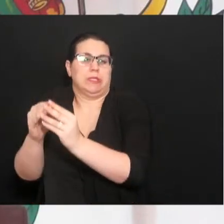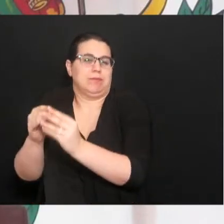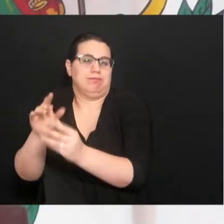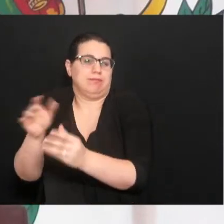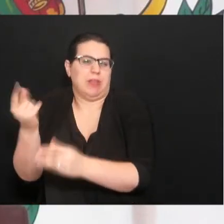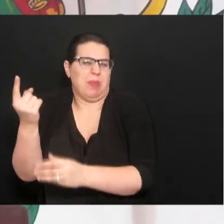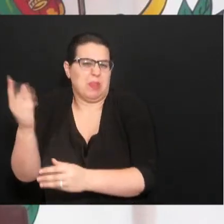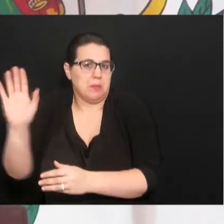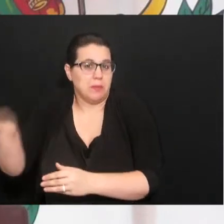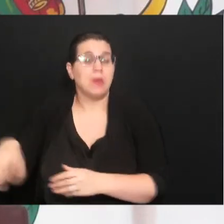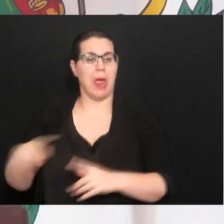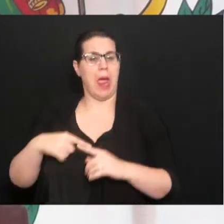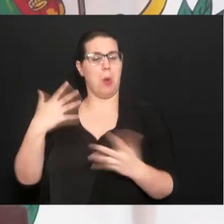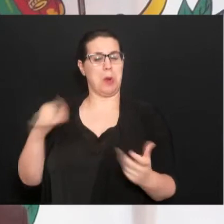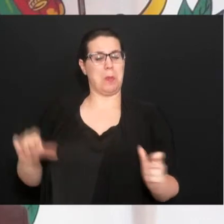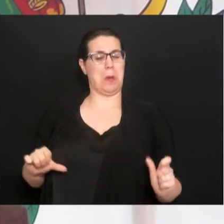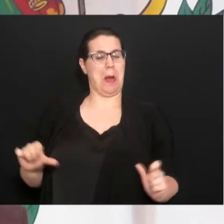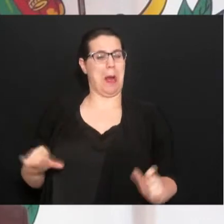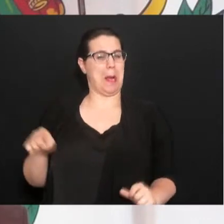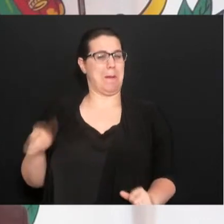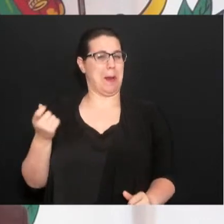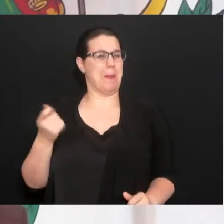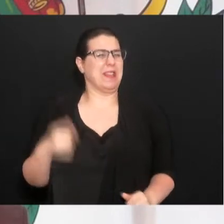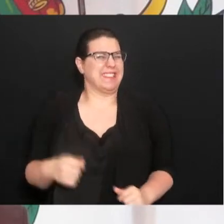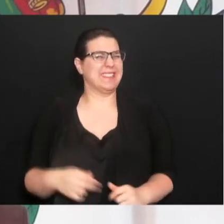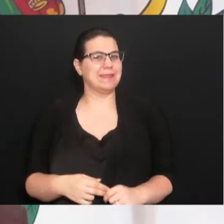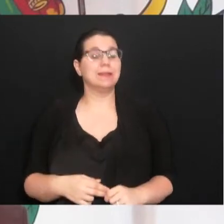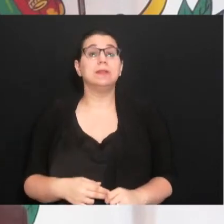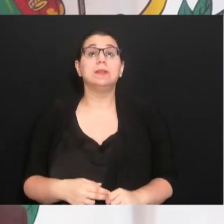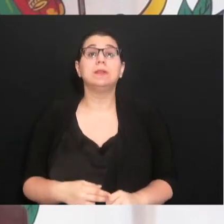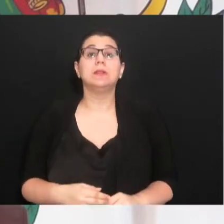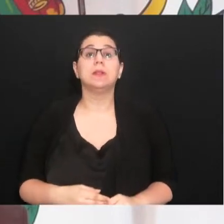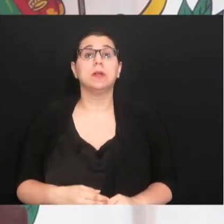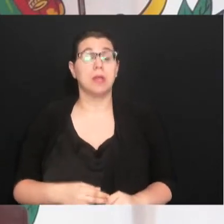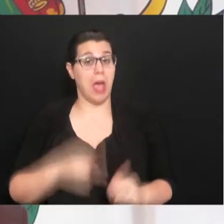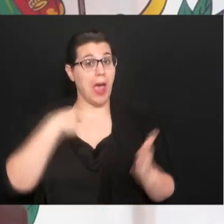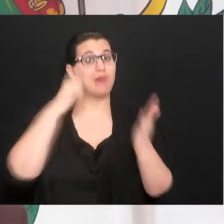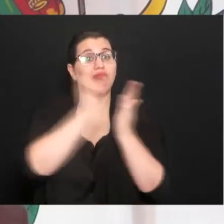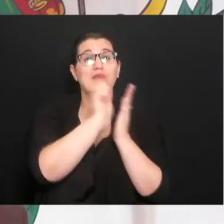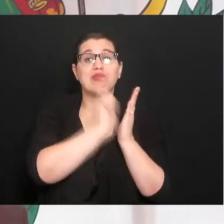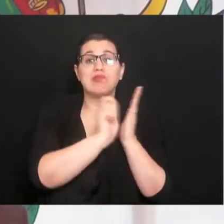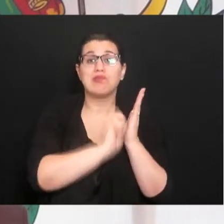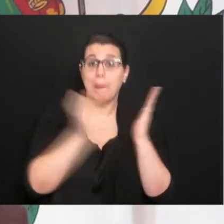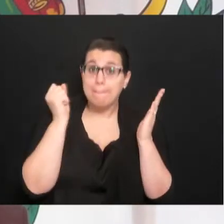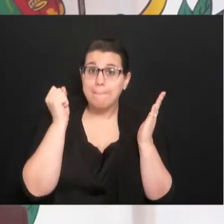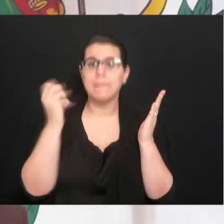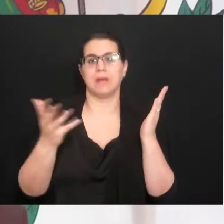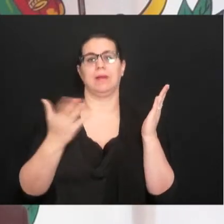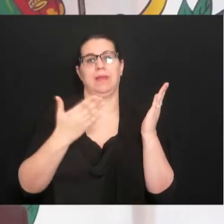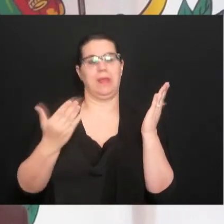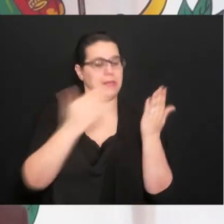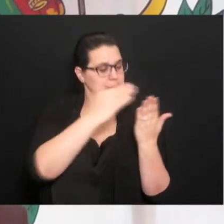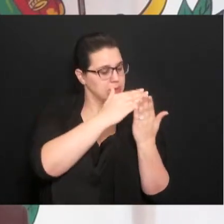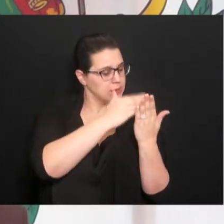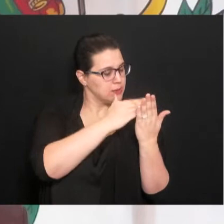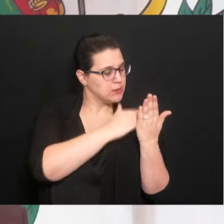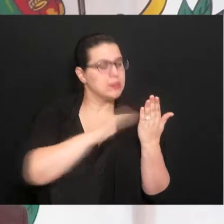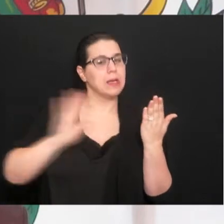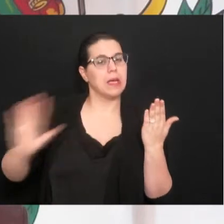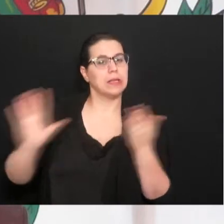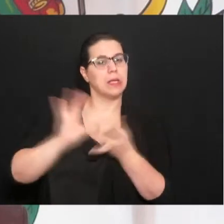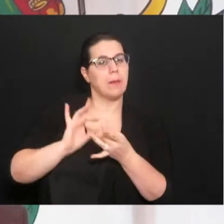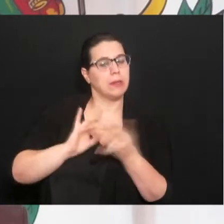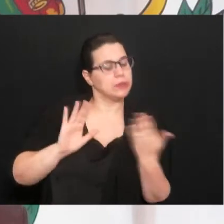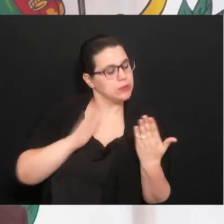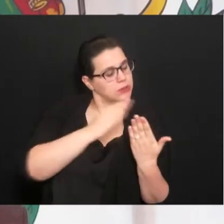so I'm gonna brag on him a lot while he's gone. But I wrote down a lot of stuff, that he said,